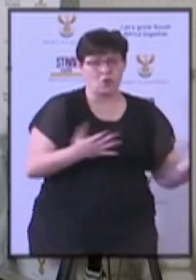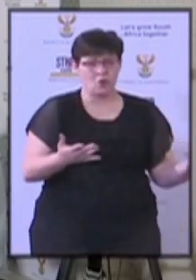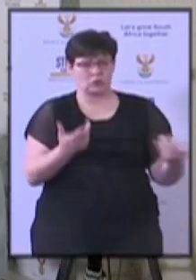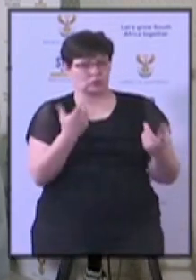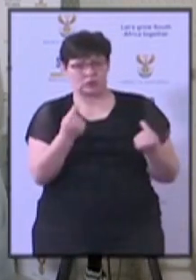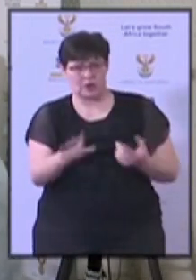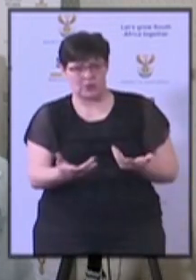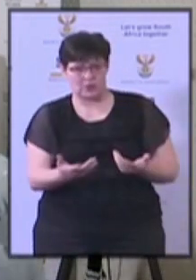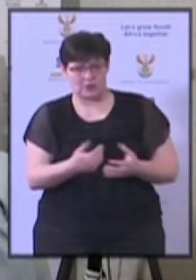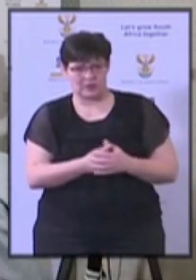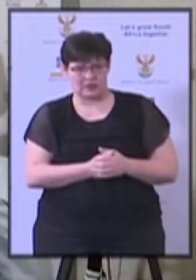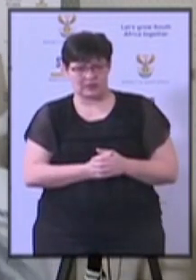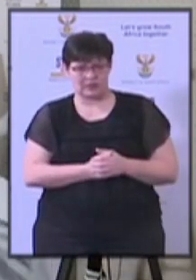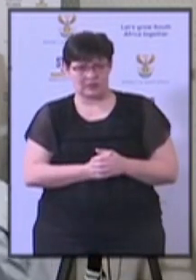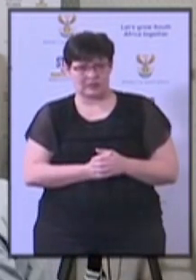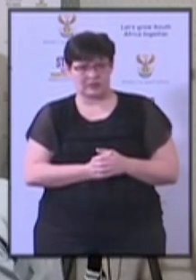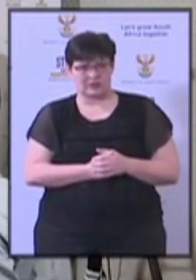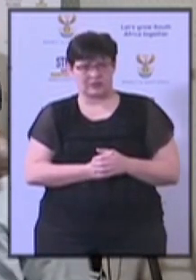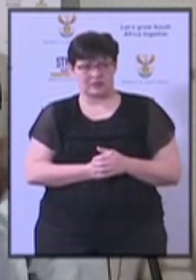Sorry.